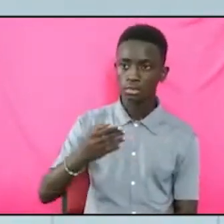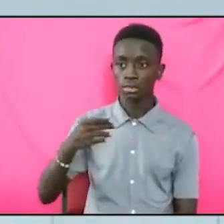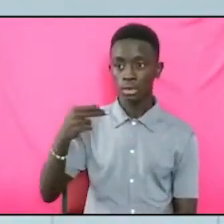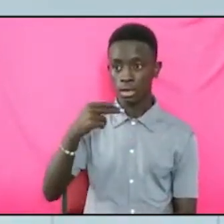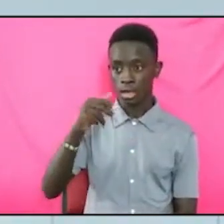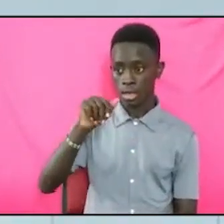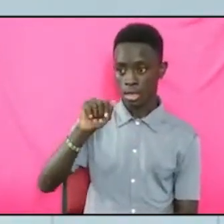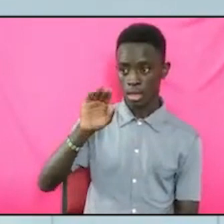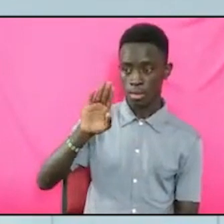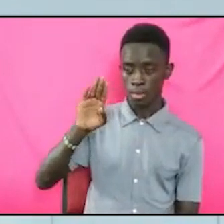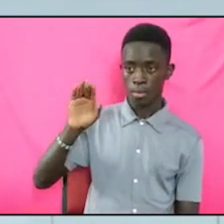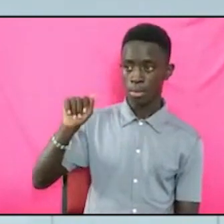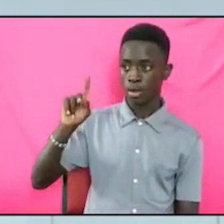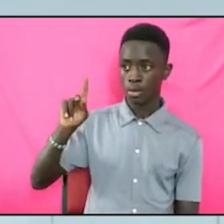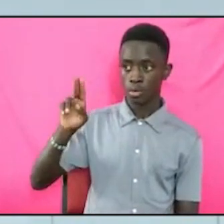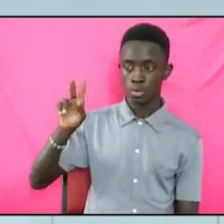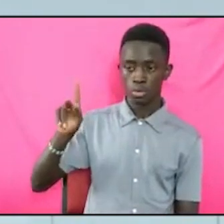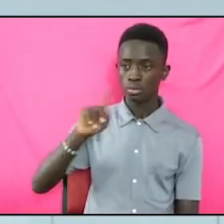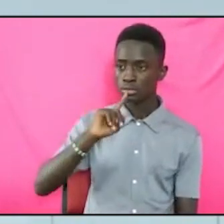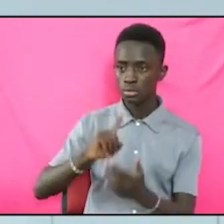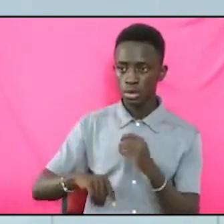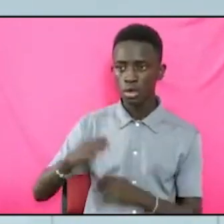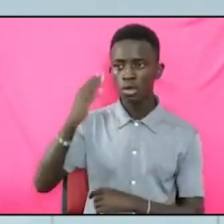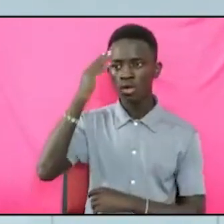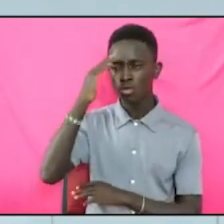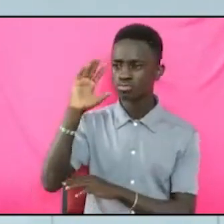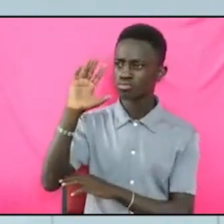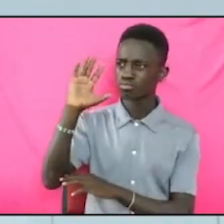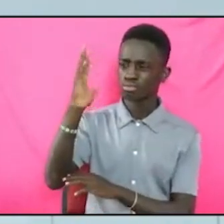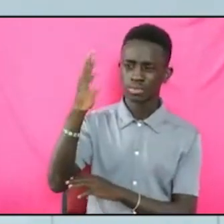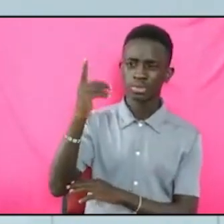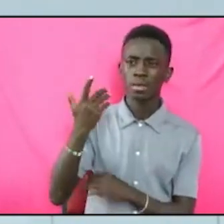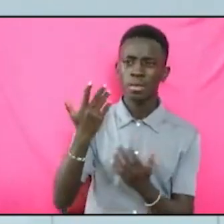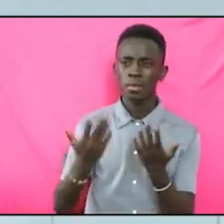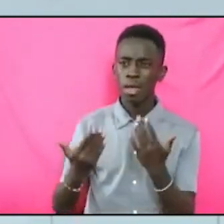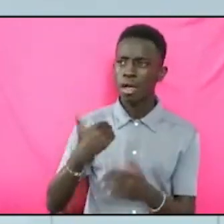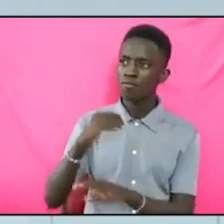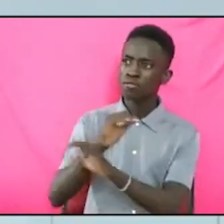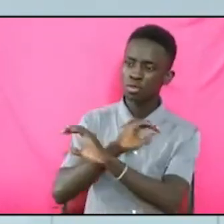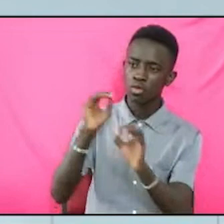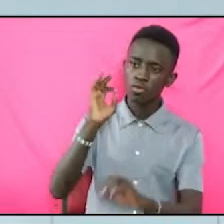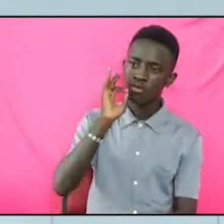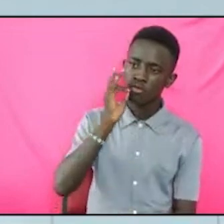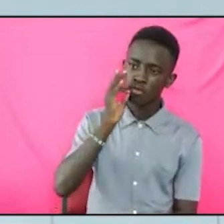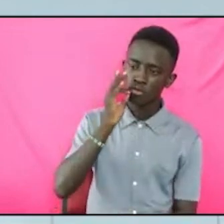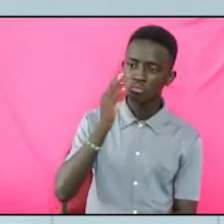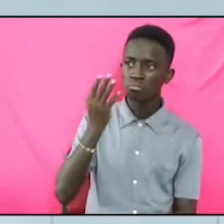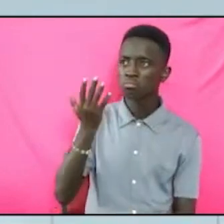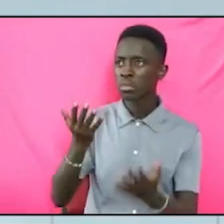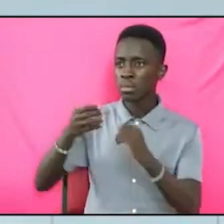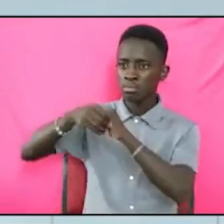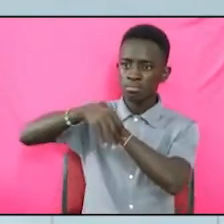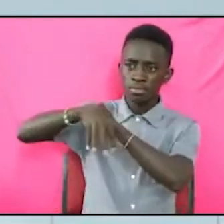says these words: "Though the fig tree does not blossom, and no fruit is on the vines, though